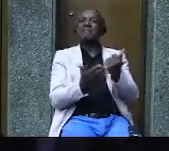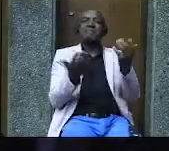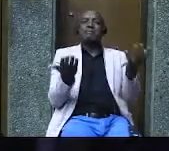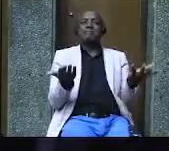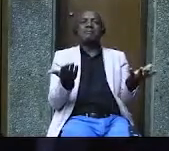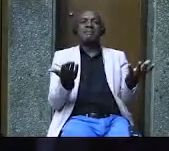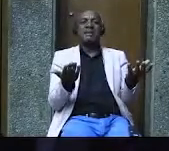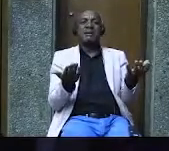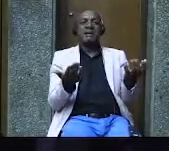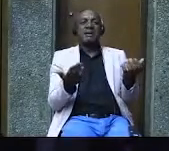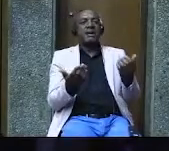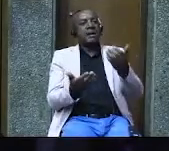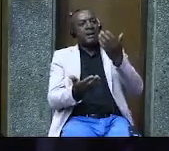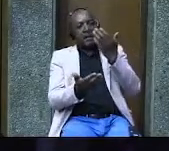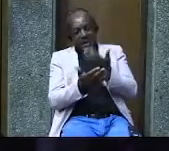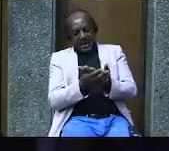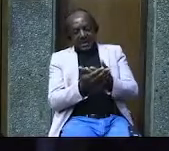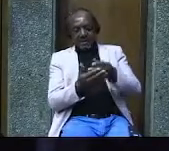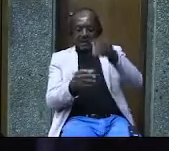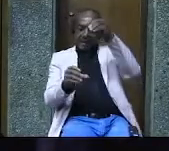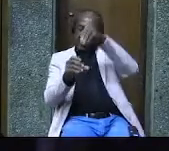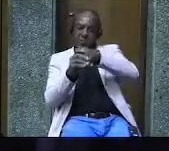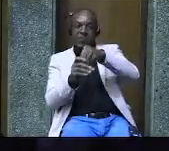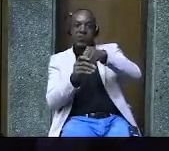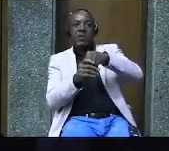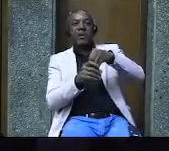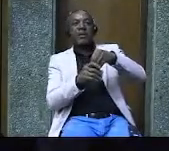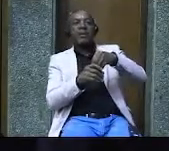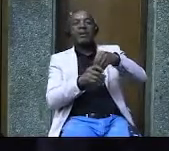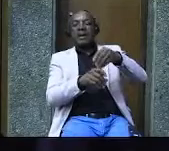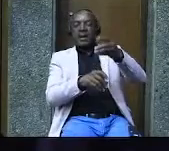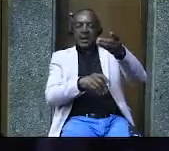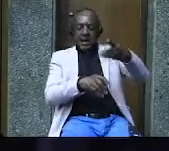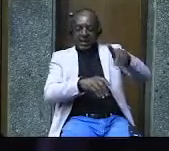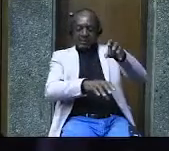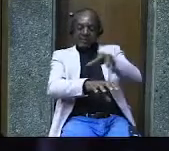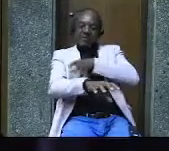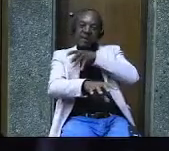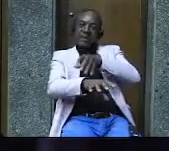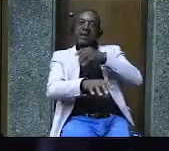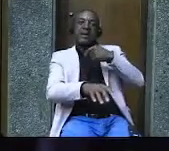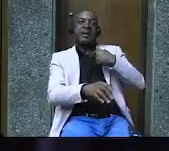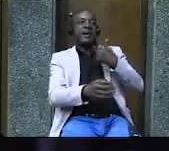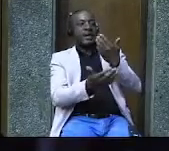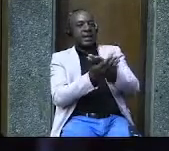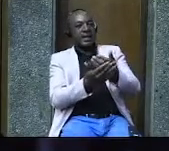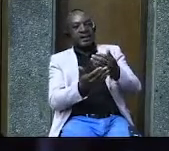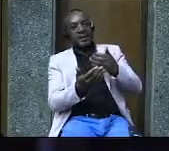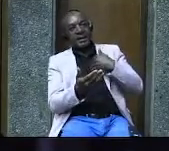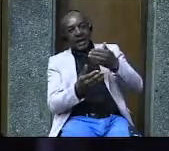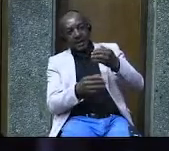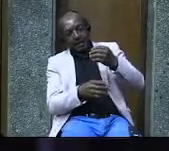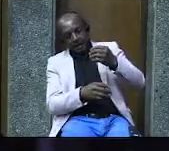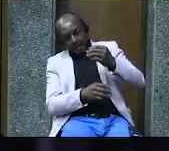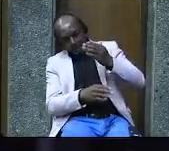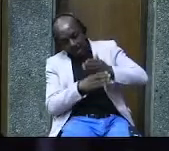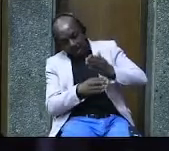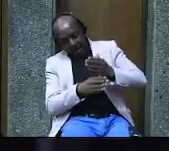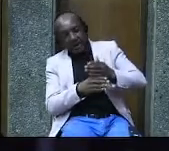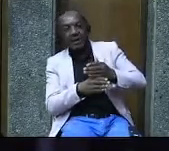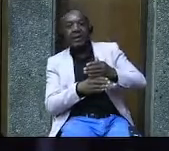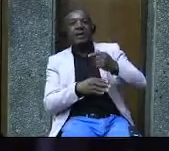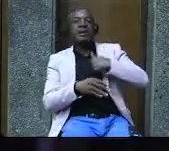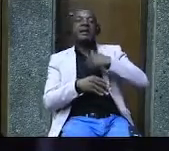ba kenywe ka ra di farm tse teng ba sebetse ba thuswe and re batla fa fela di land re batla land